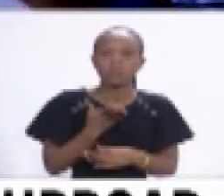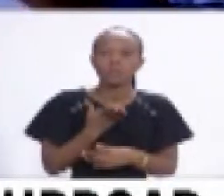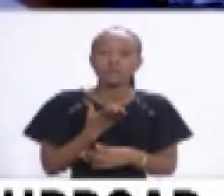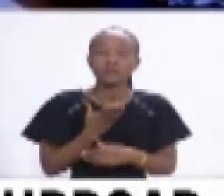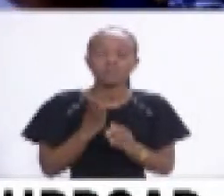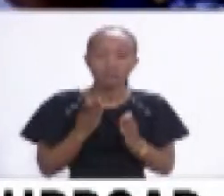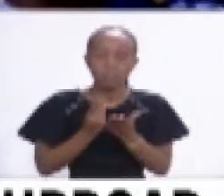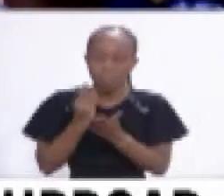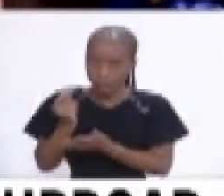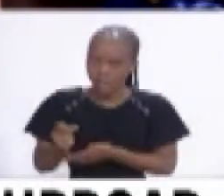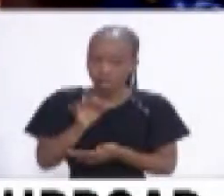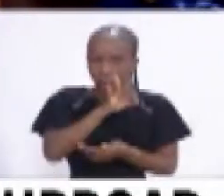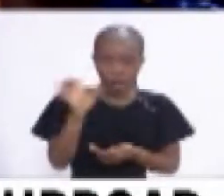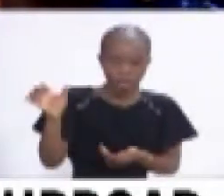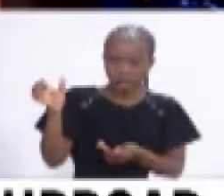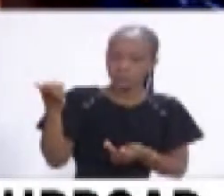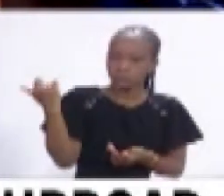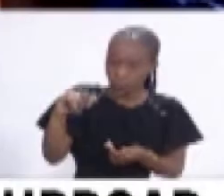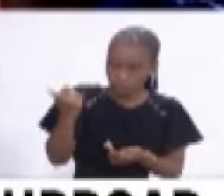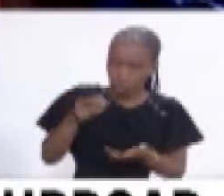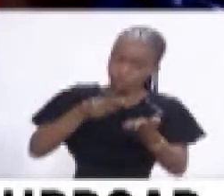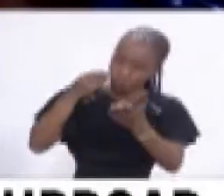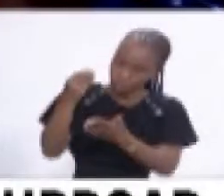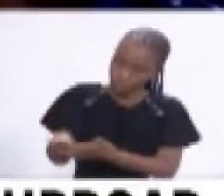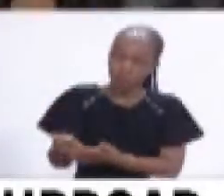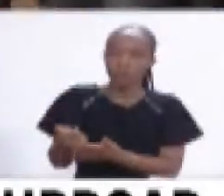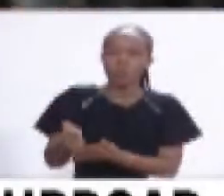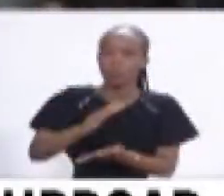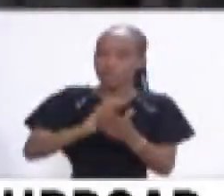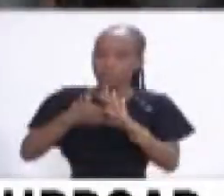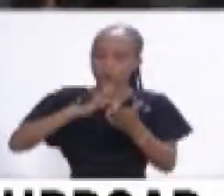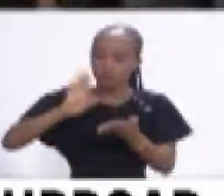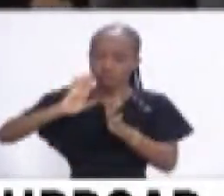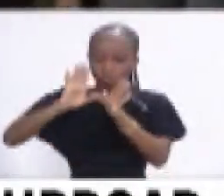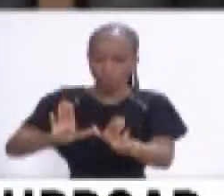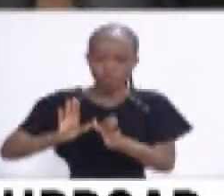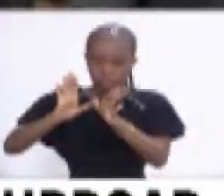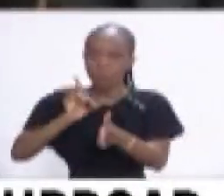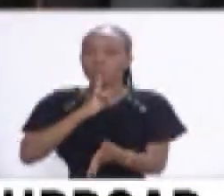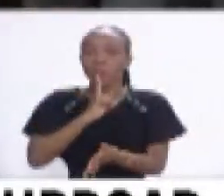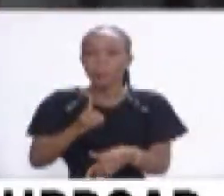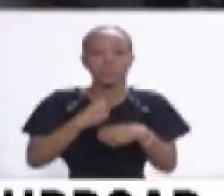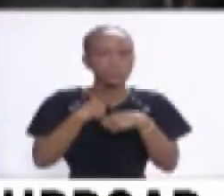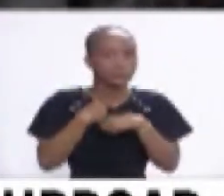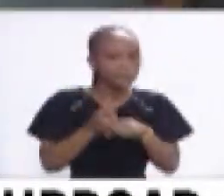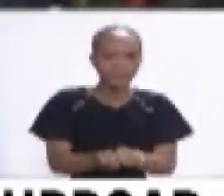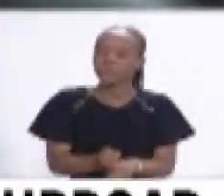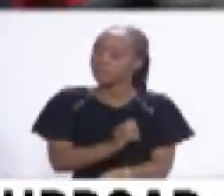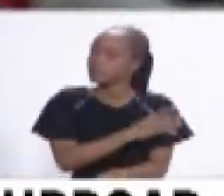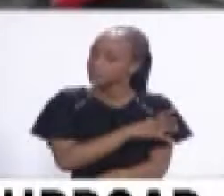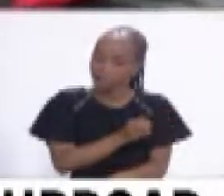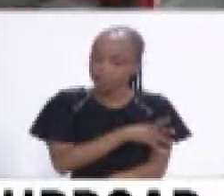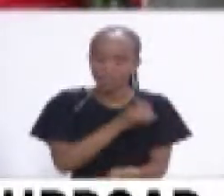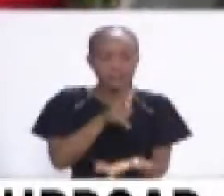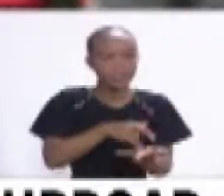school fees should please pay that fee without further delay. It's an order that has sent chills and fears among